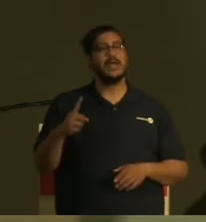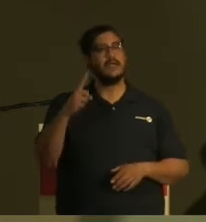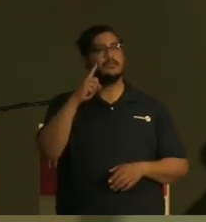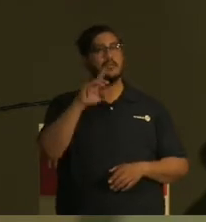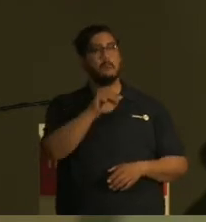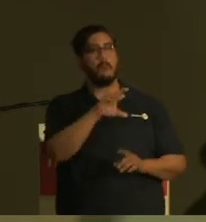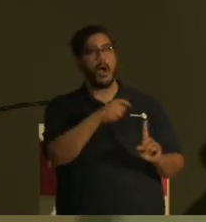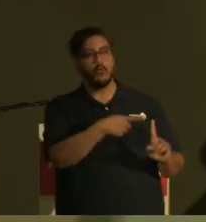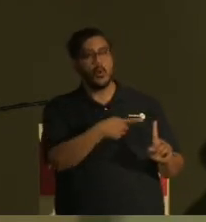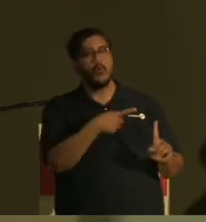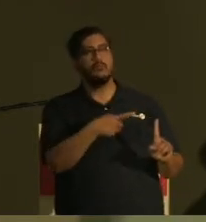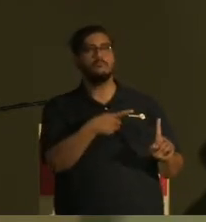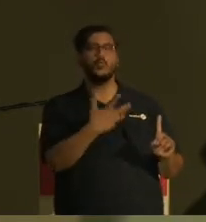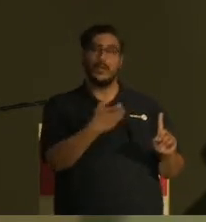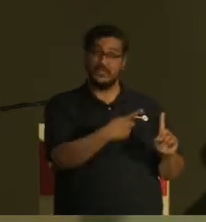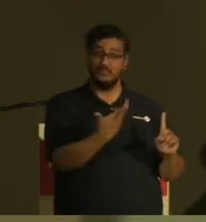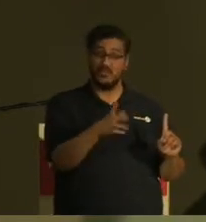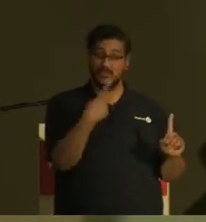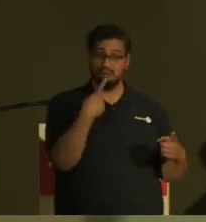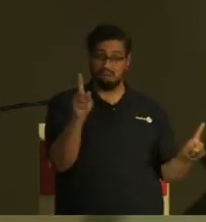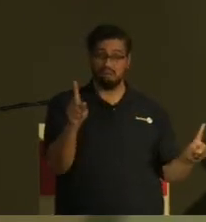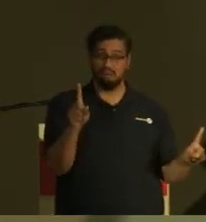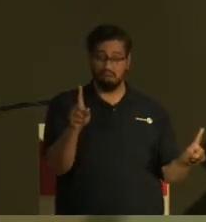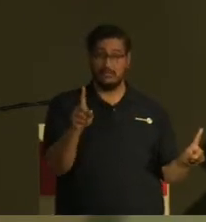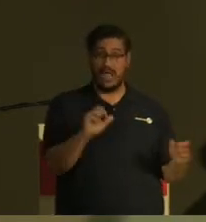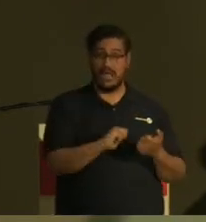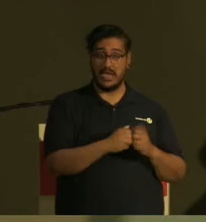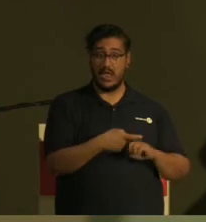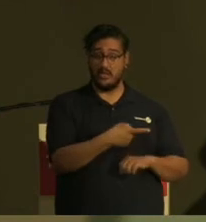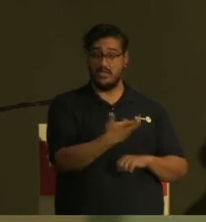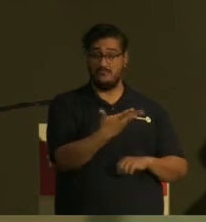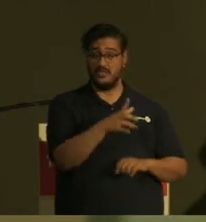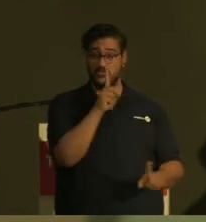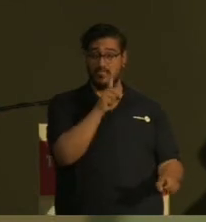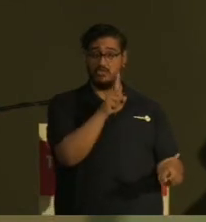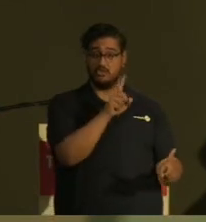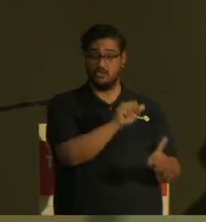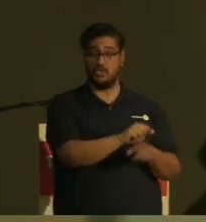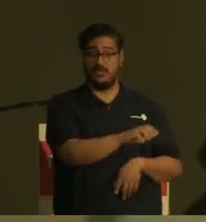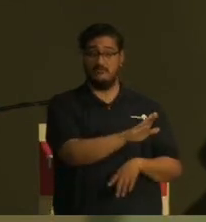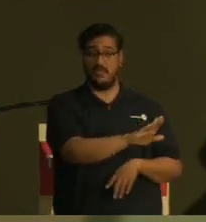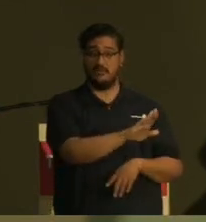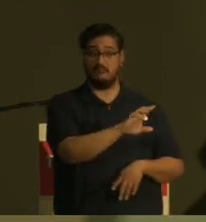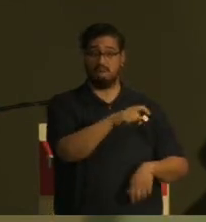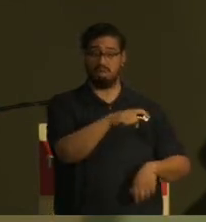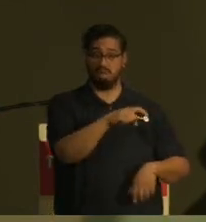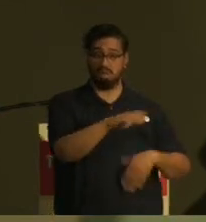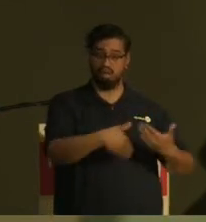Mario has accomplished and how he achieves the kind of timelessness we've been talking